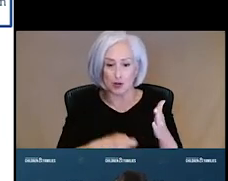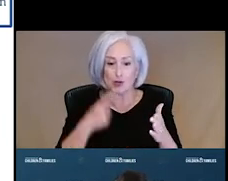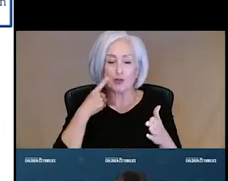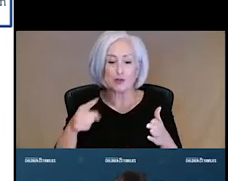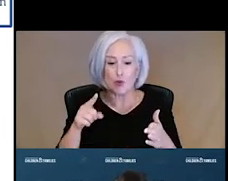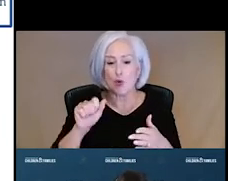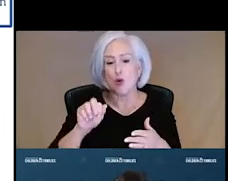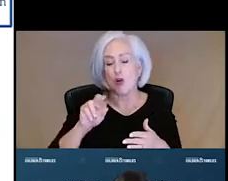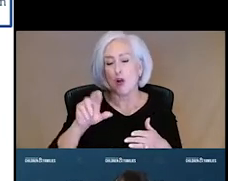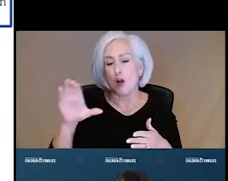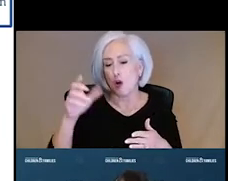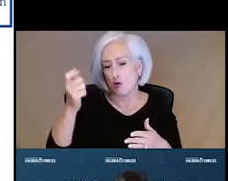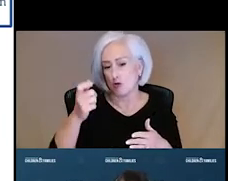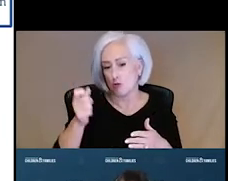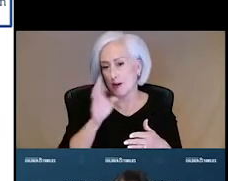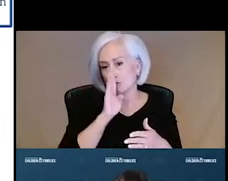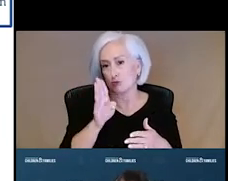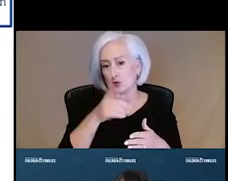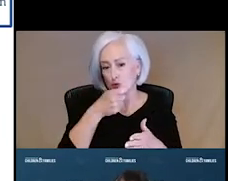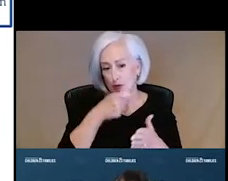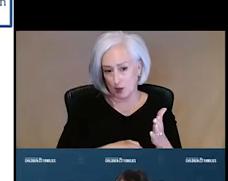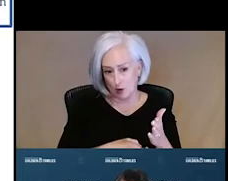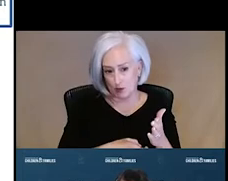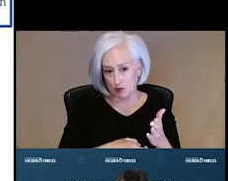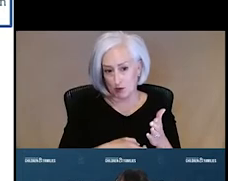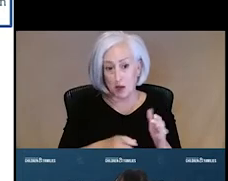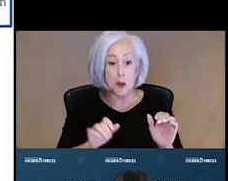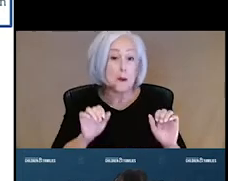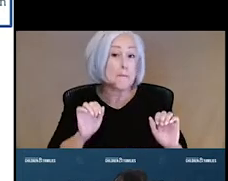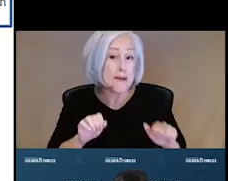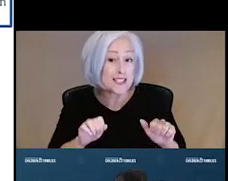costs. So it could potentially be both.